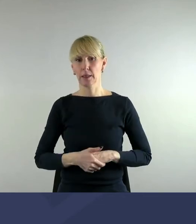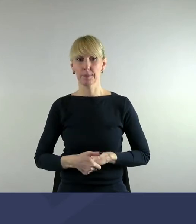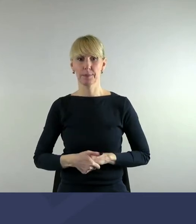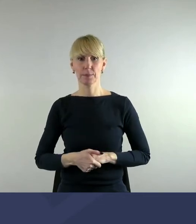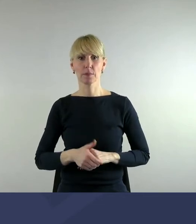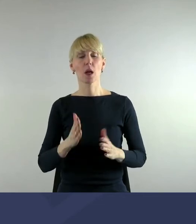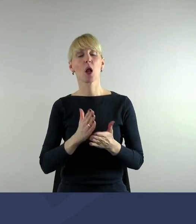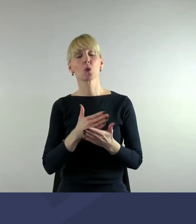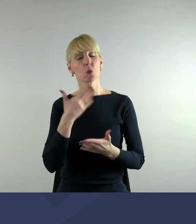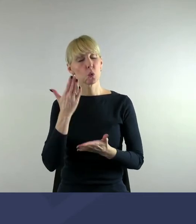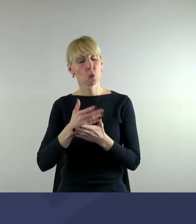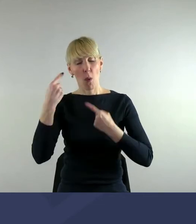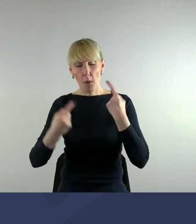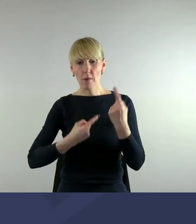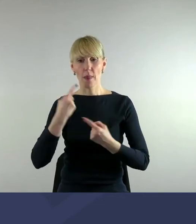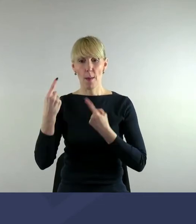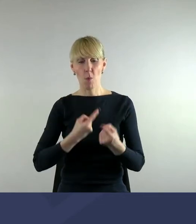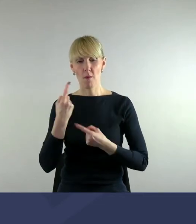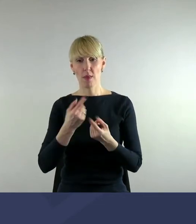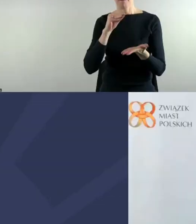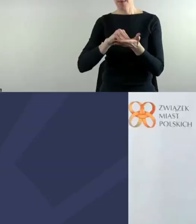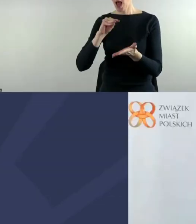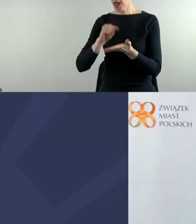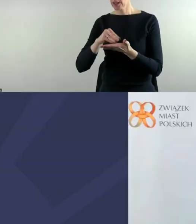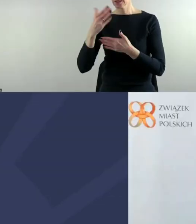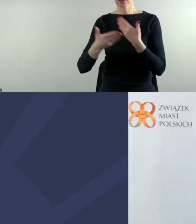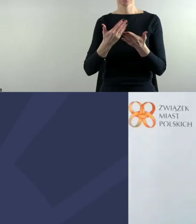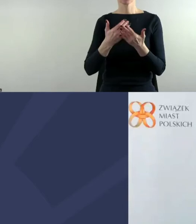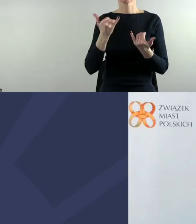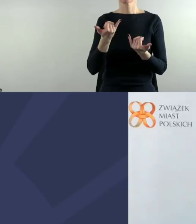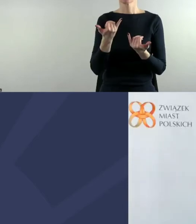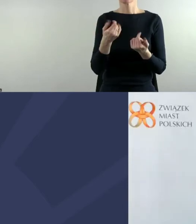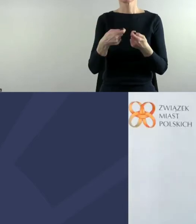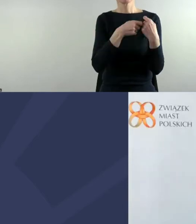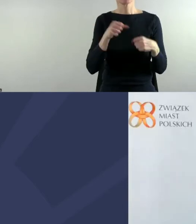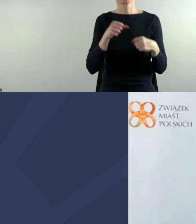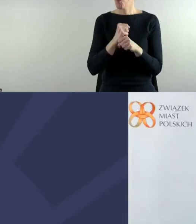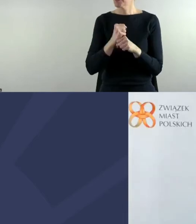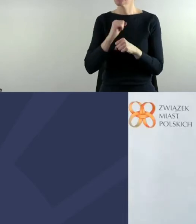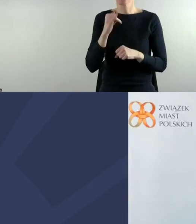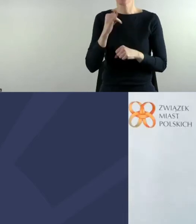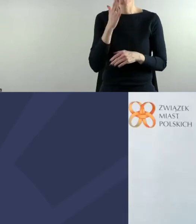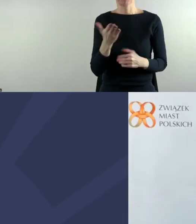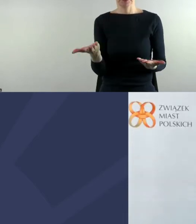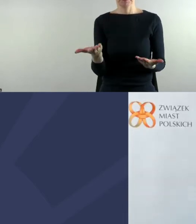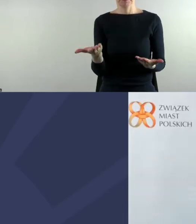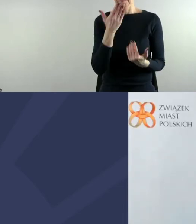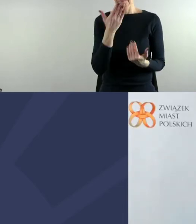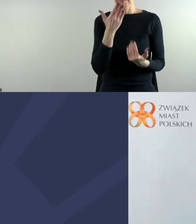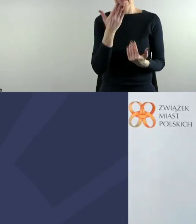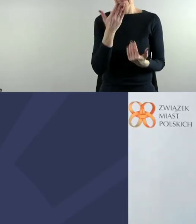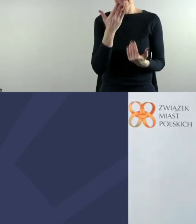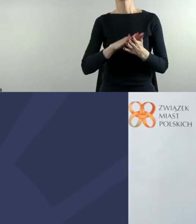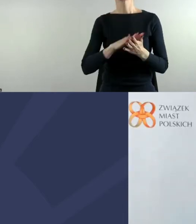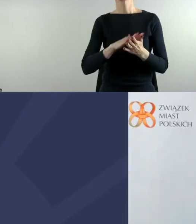way. In the practice, we talk a lot about local cooperation, but it's very important to show